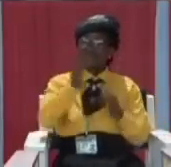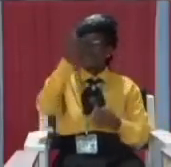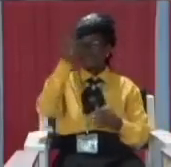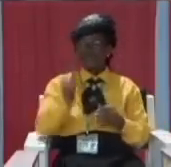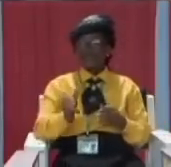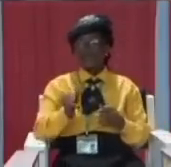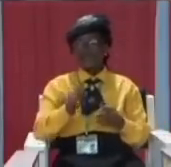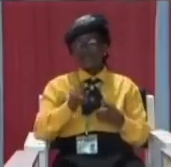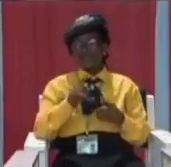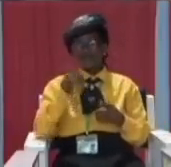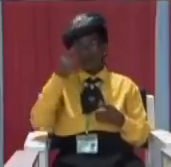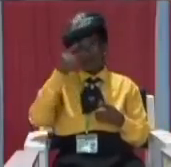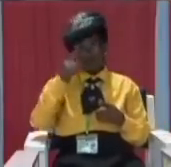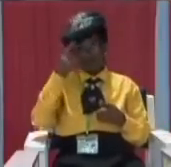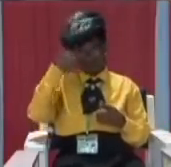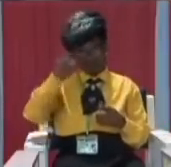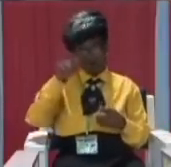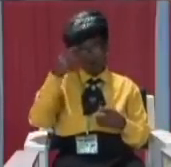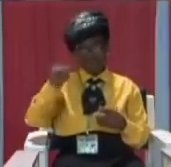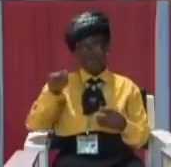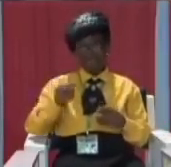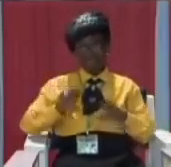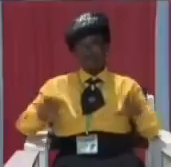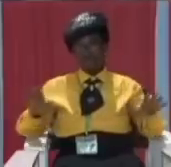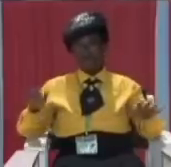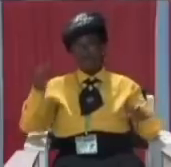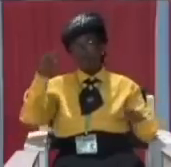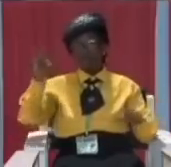the children of Israel, permanently.